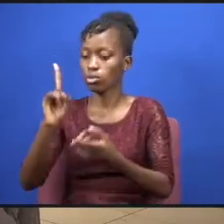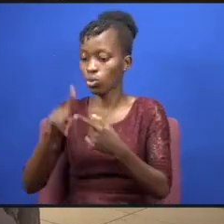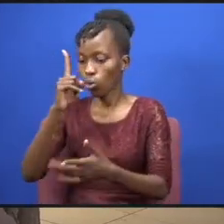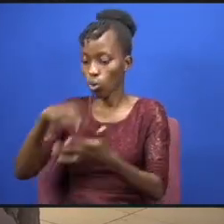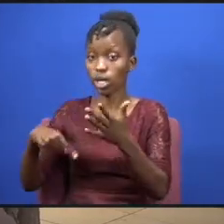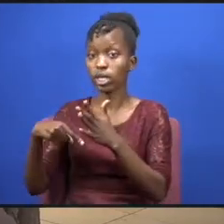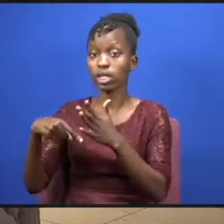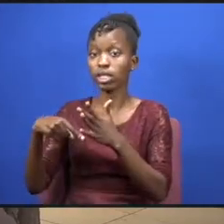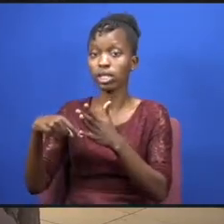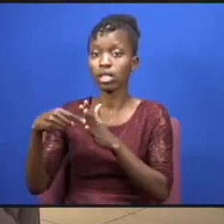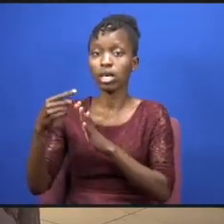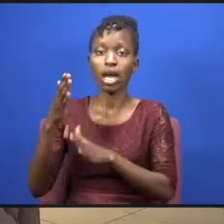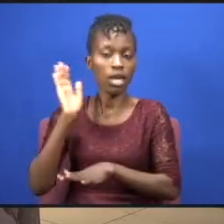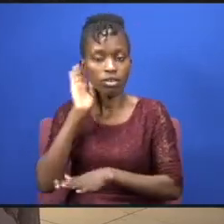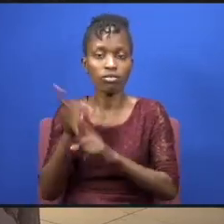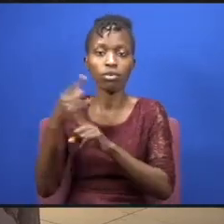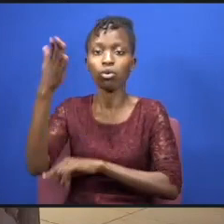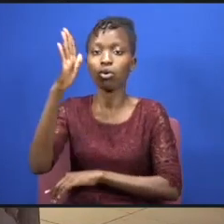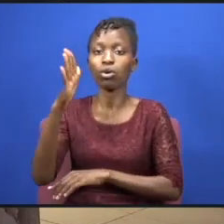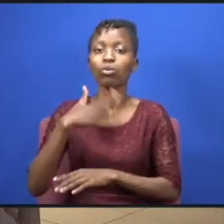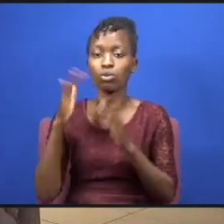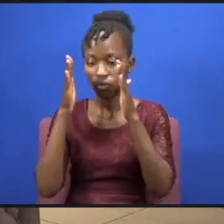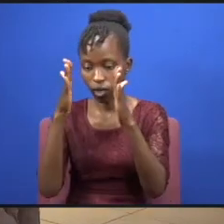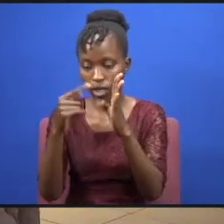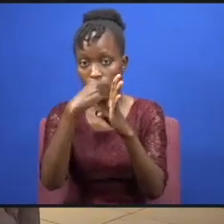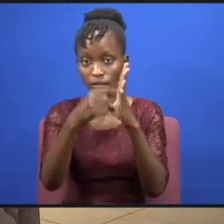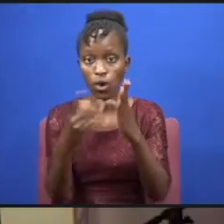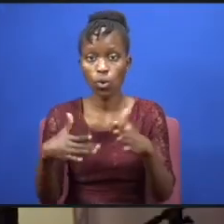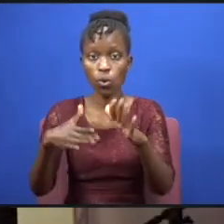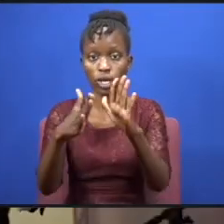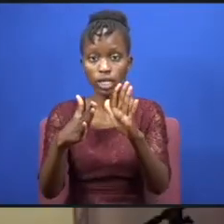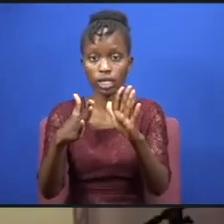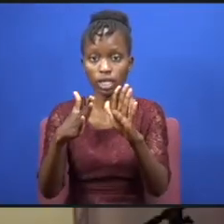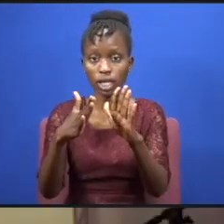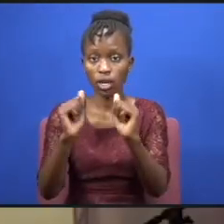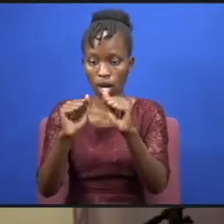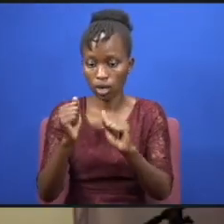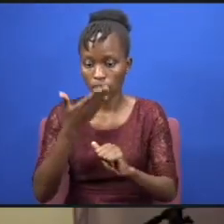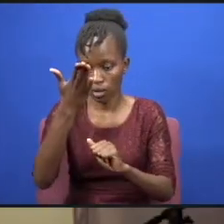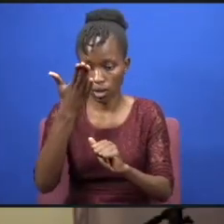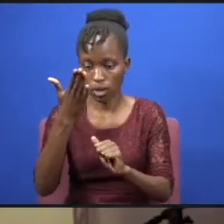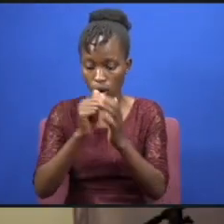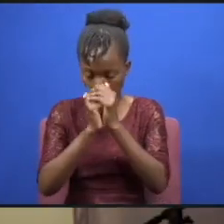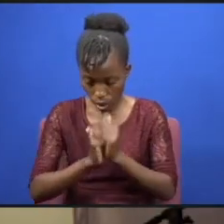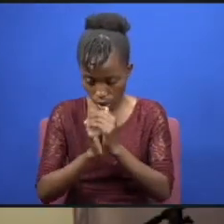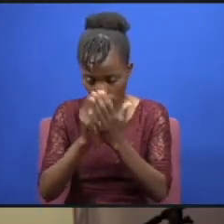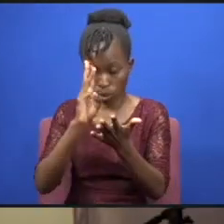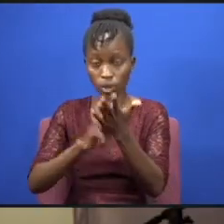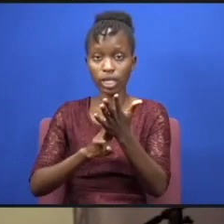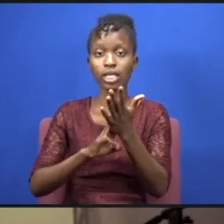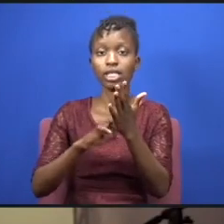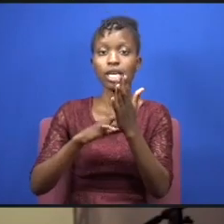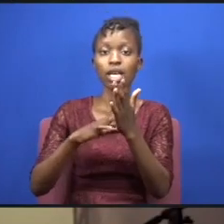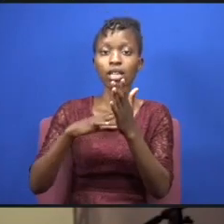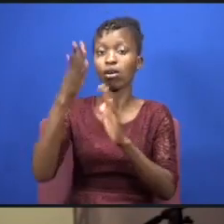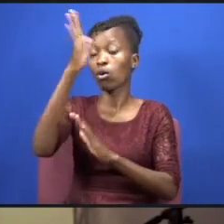have heard. And we'll be looking at four ways we can respond: worship, witness, the word of God, and prayer. And